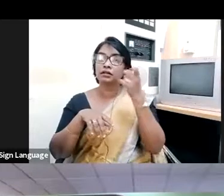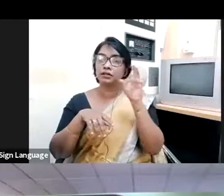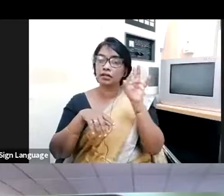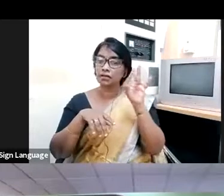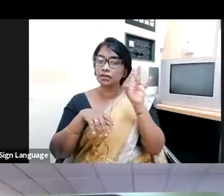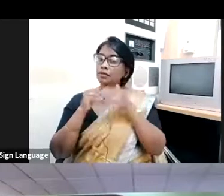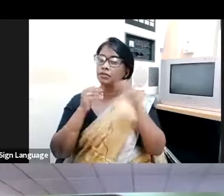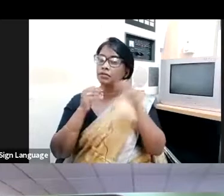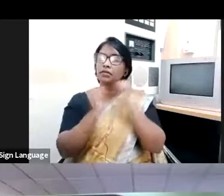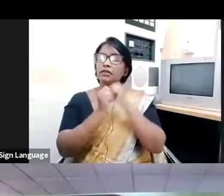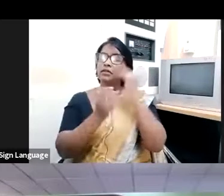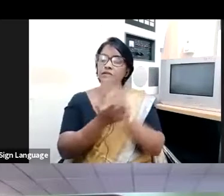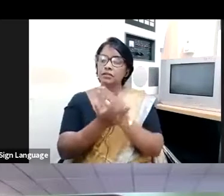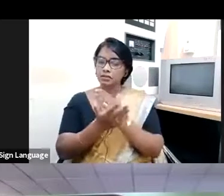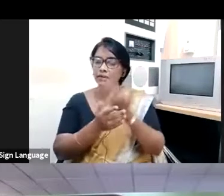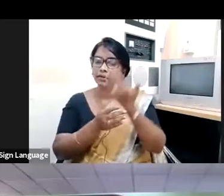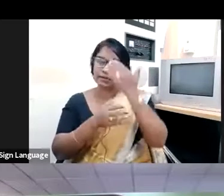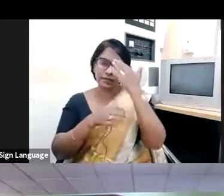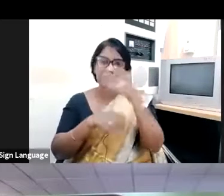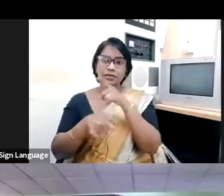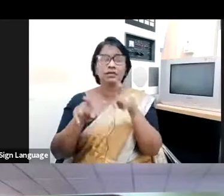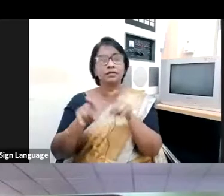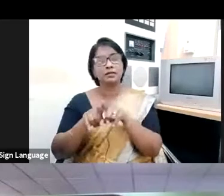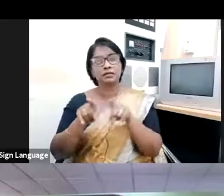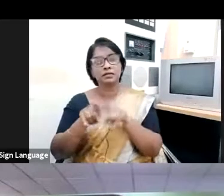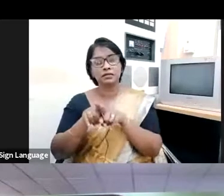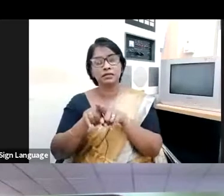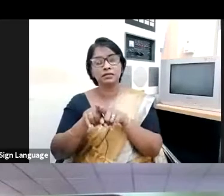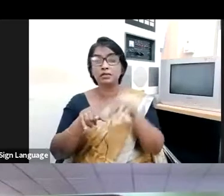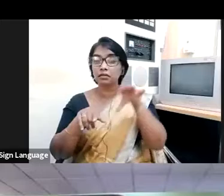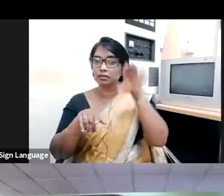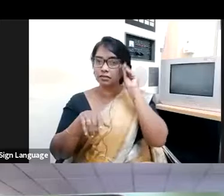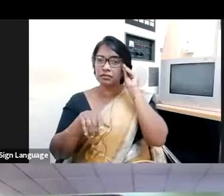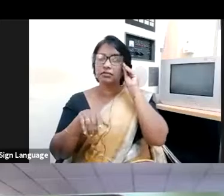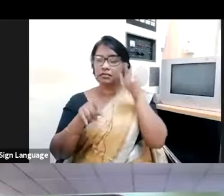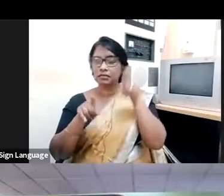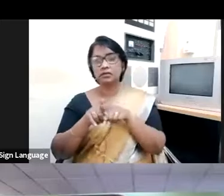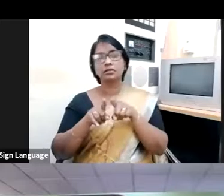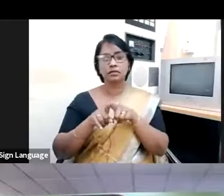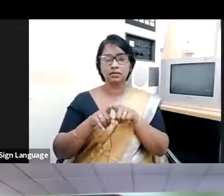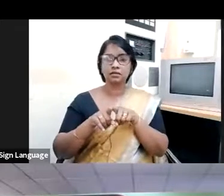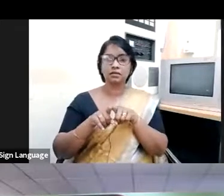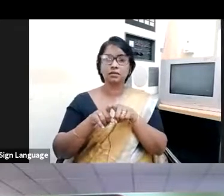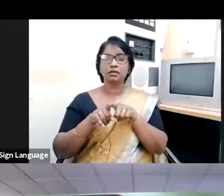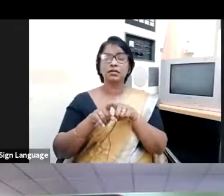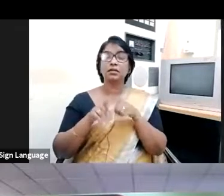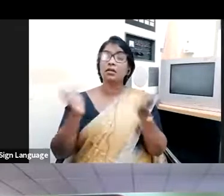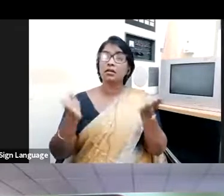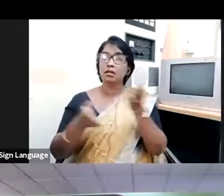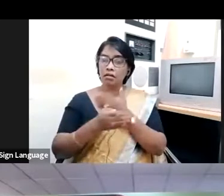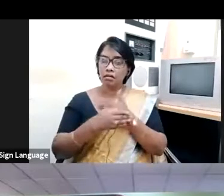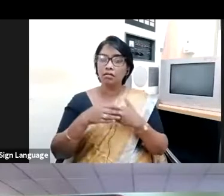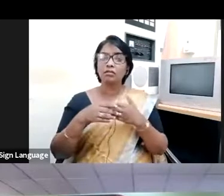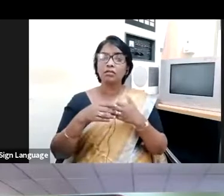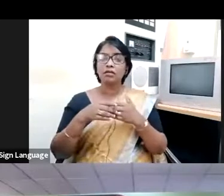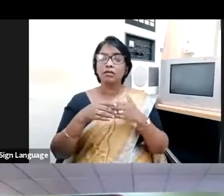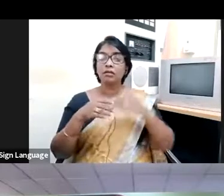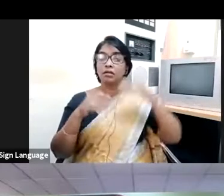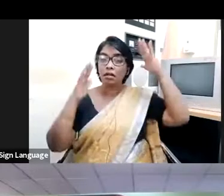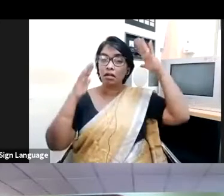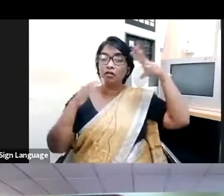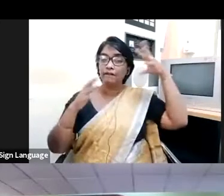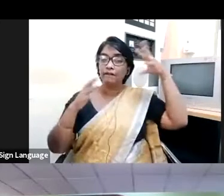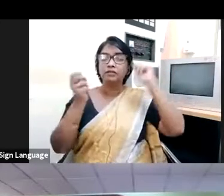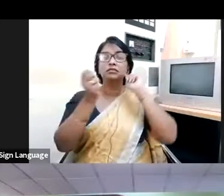sake, begin to understand that we are in a climate emergency and understand the